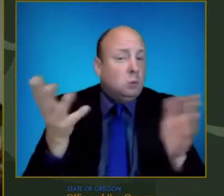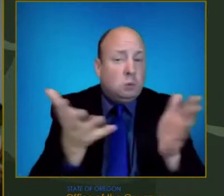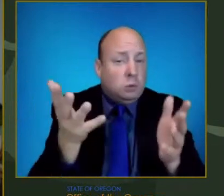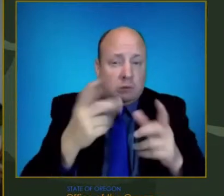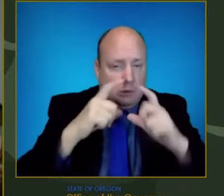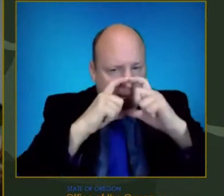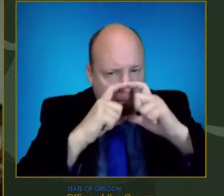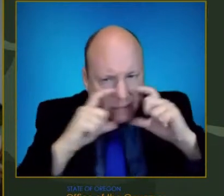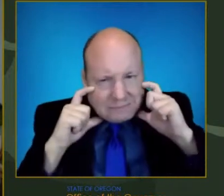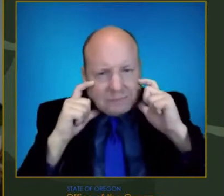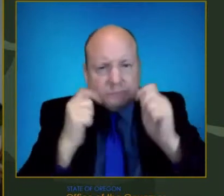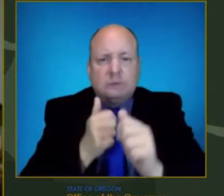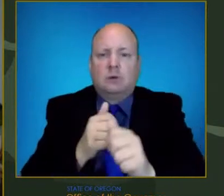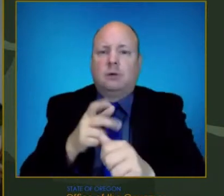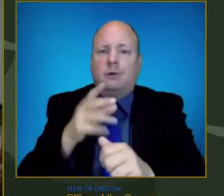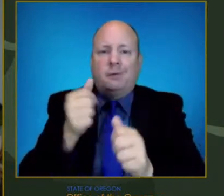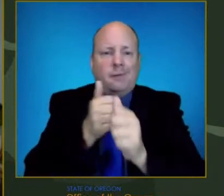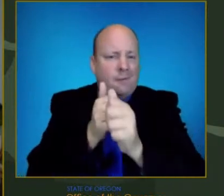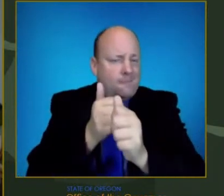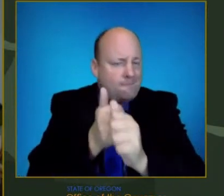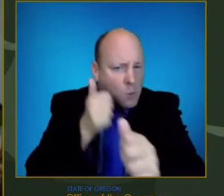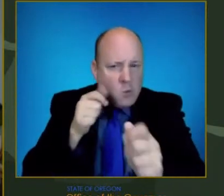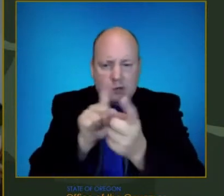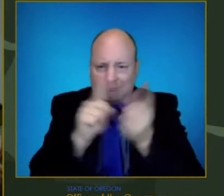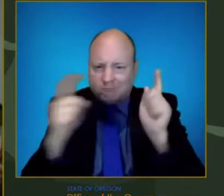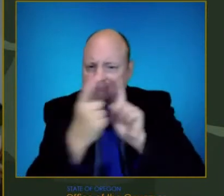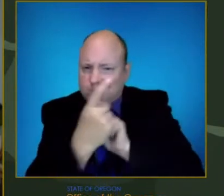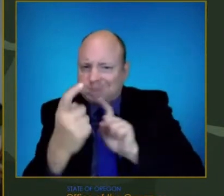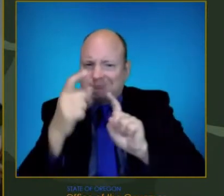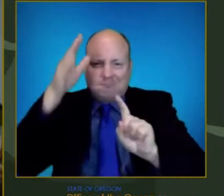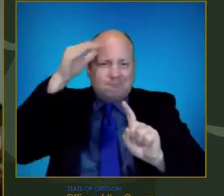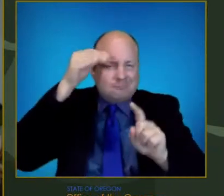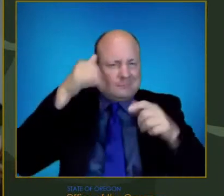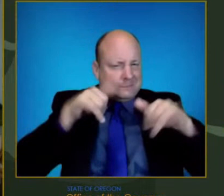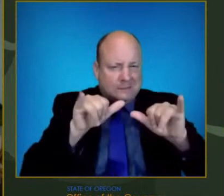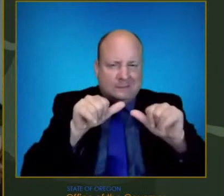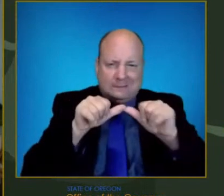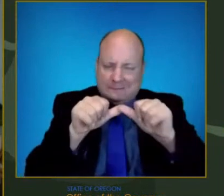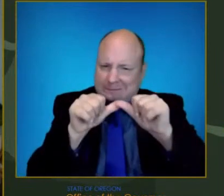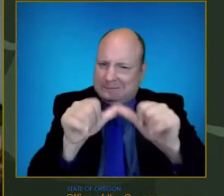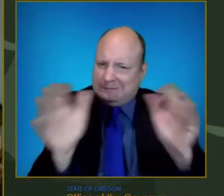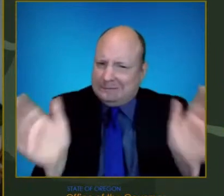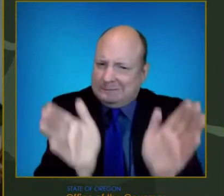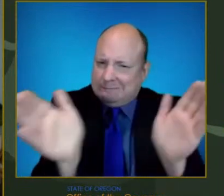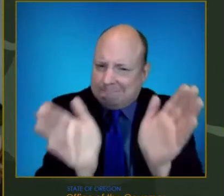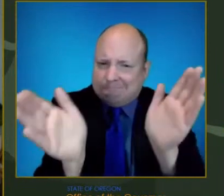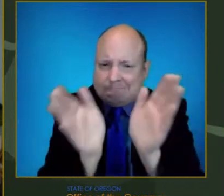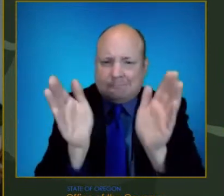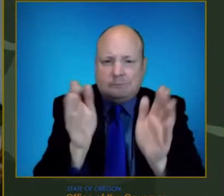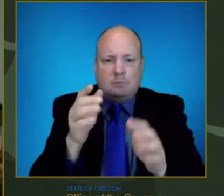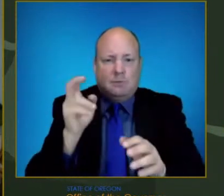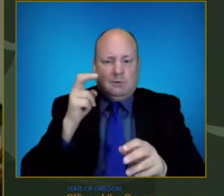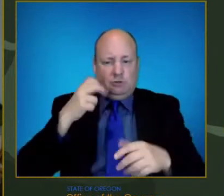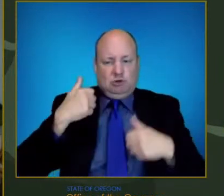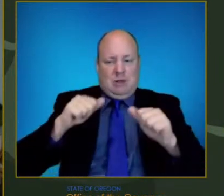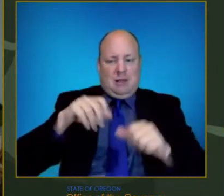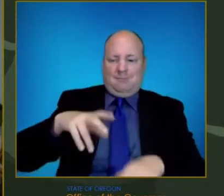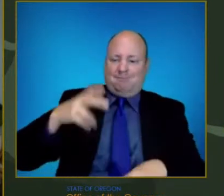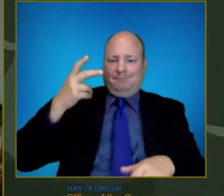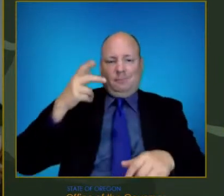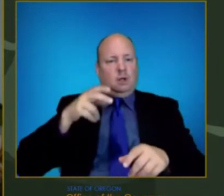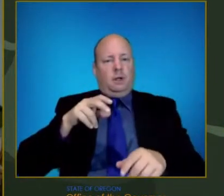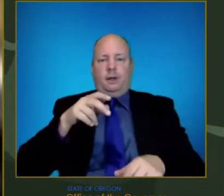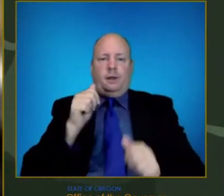and avoiding gatherings, is quite simply our state's ticket out of this pandemic. And with that, I'll turn it over to Dr. Tom